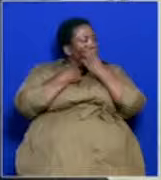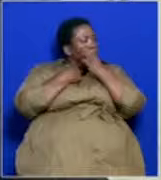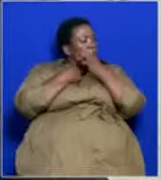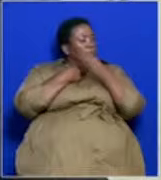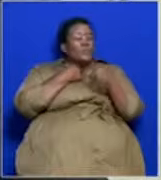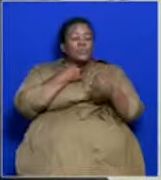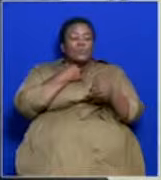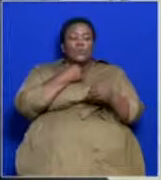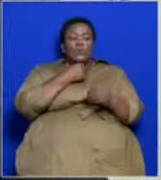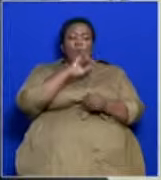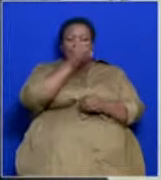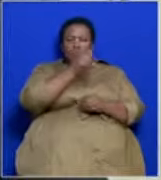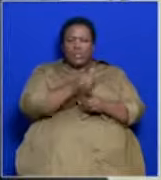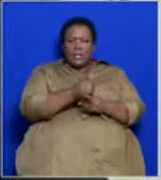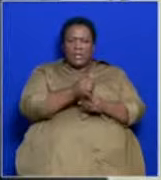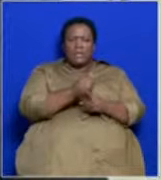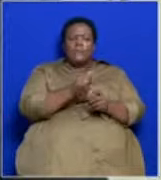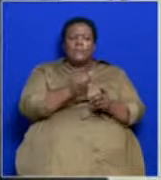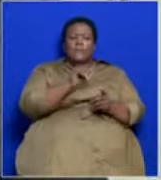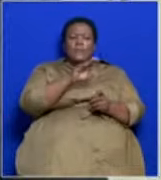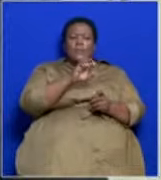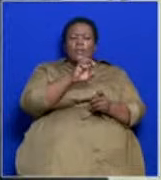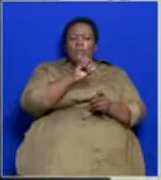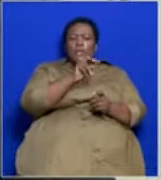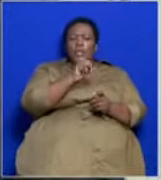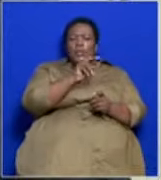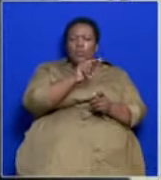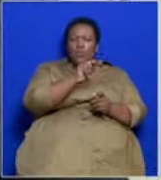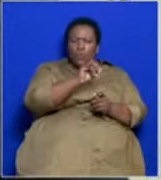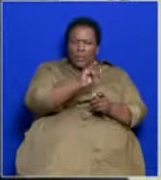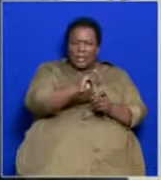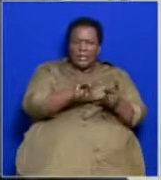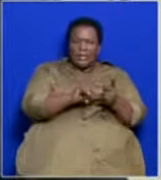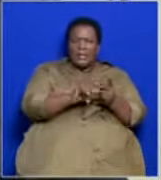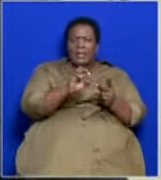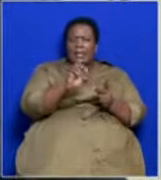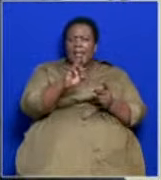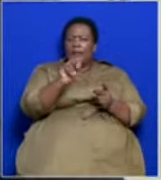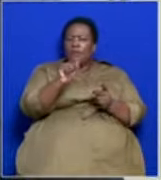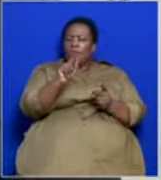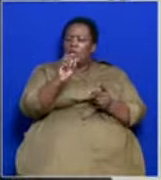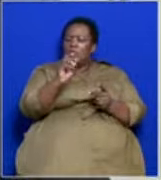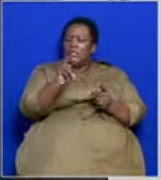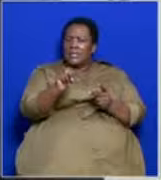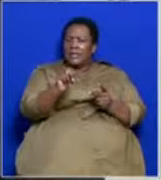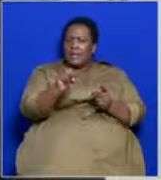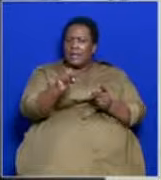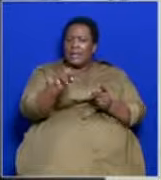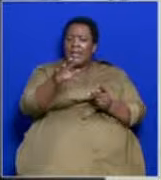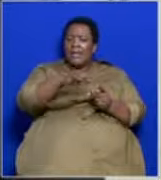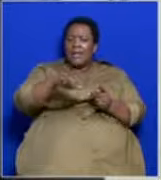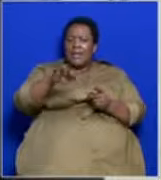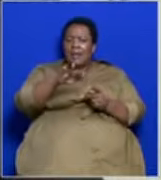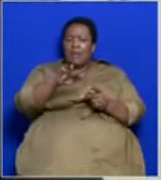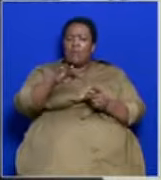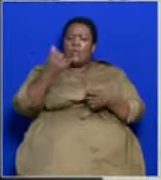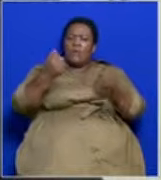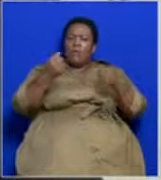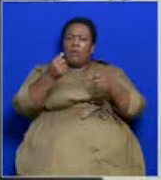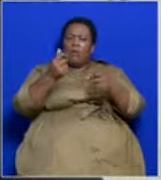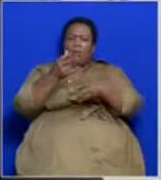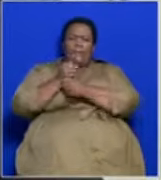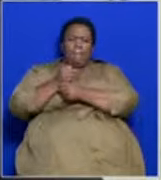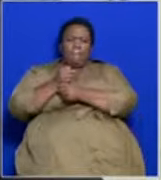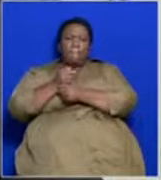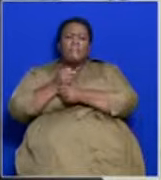SAP pounds and confirmed that the truck was not booked in. He requested